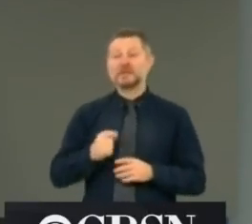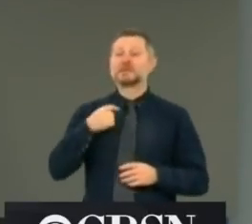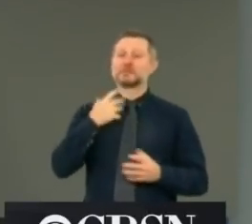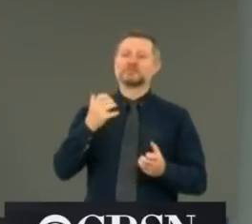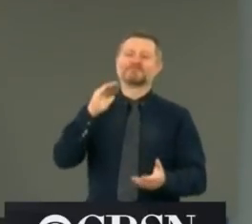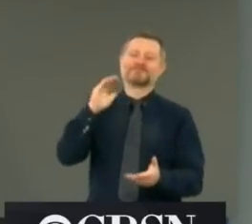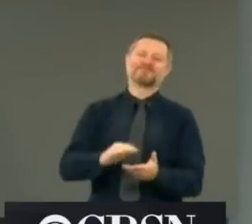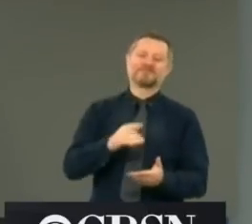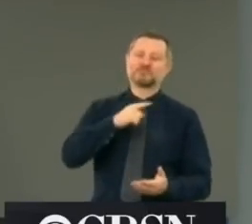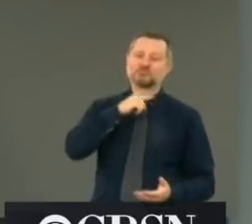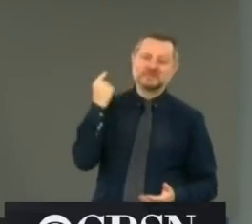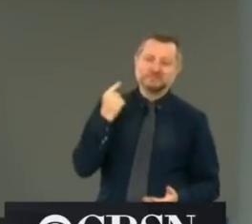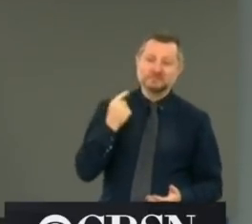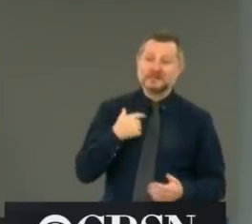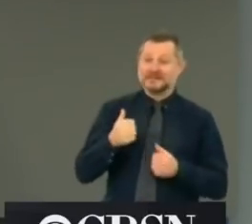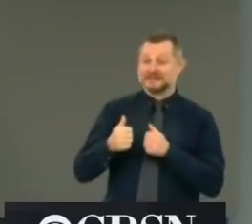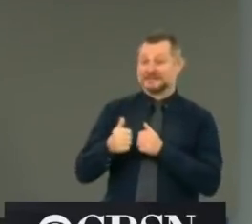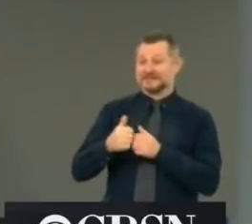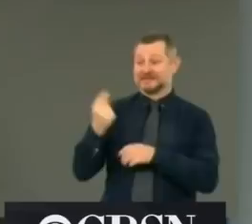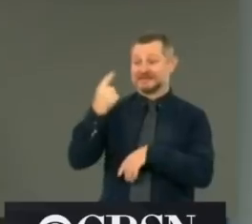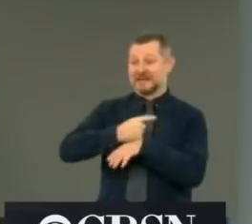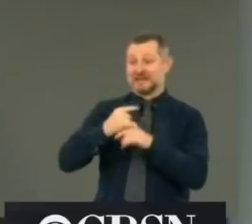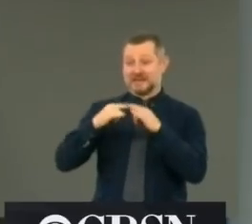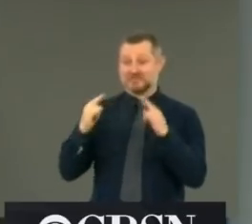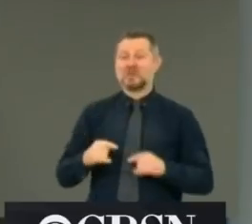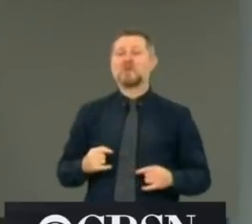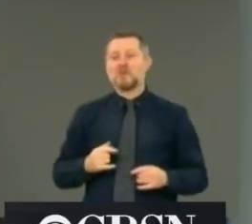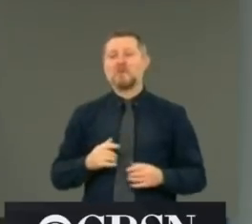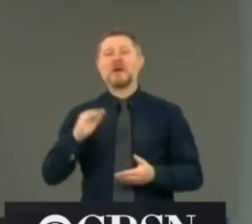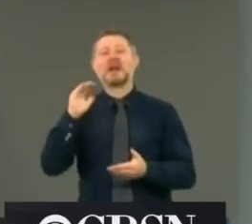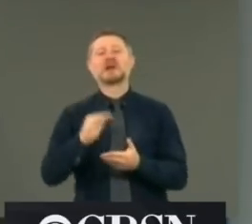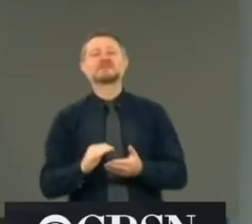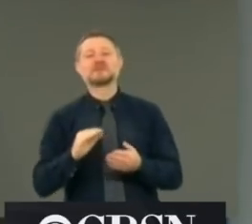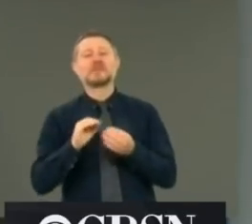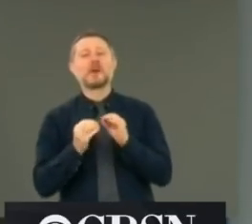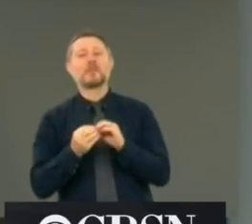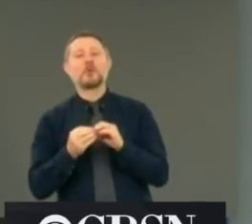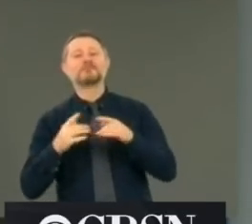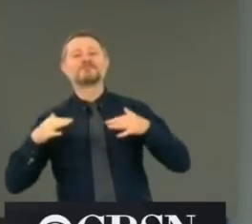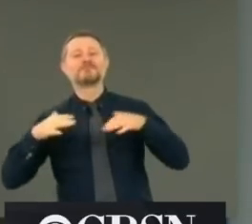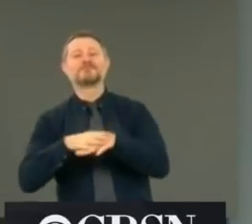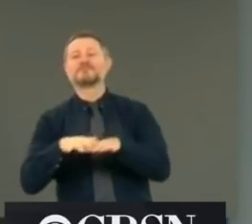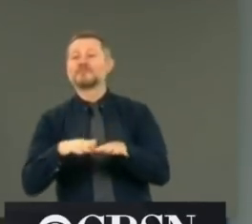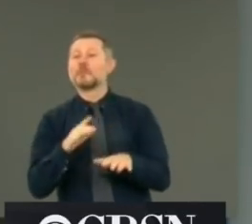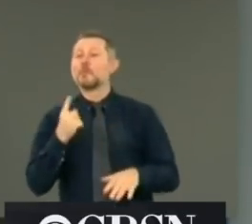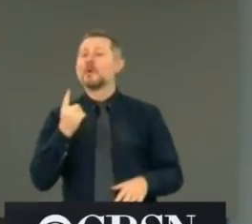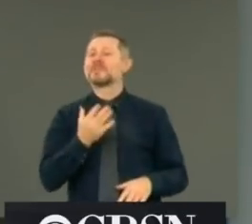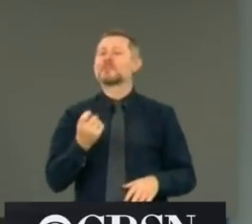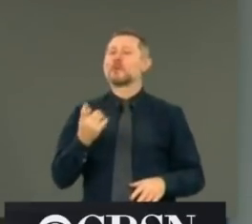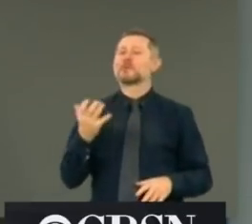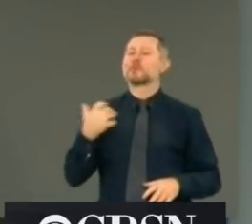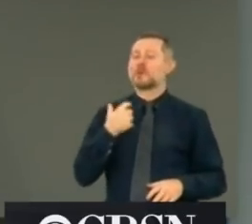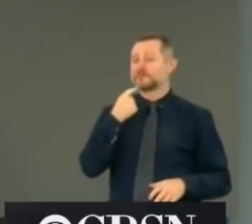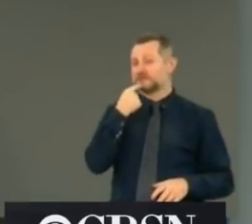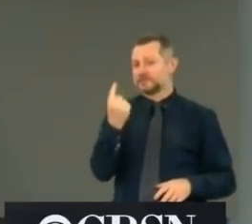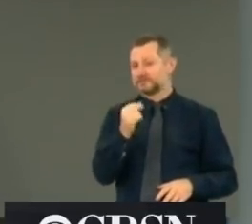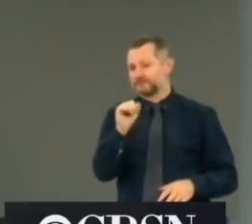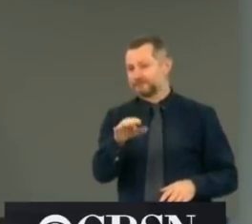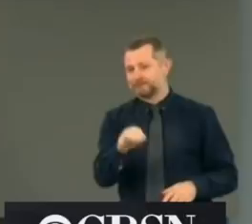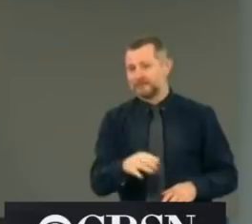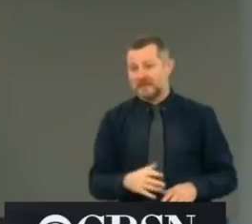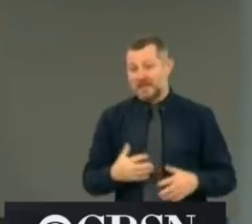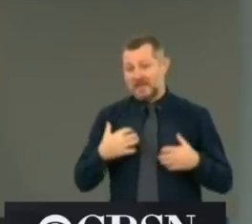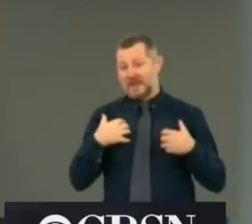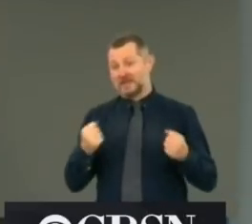day camps are different because you have a confined number of individuals in one area. And one other thing about that is also that the health